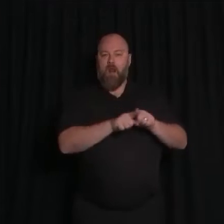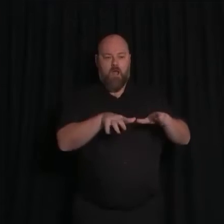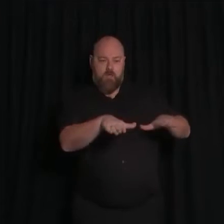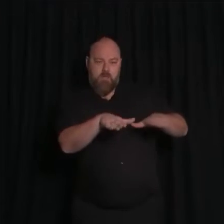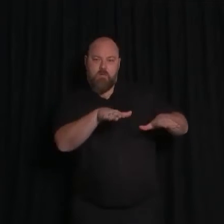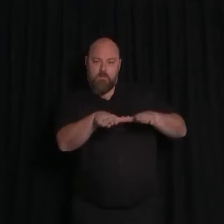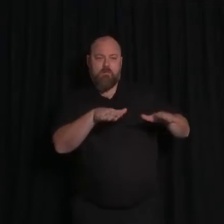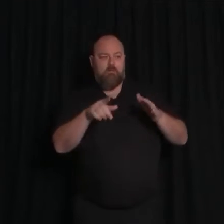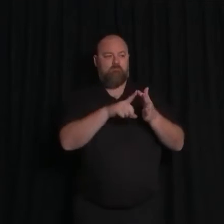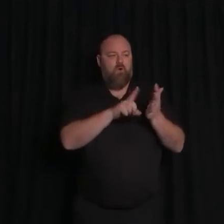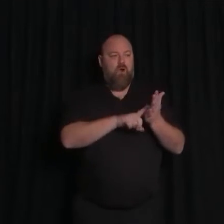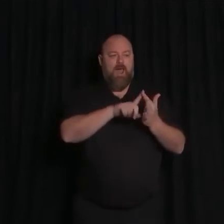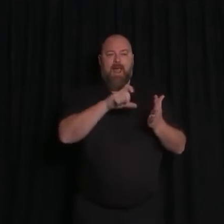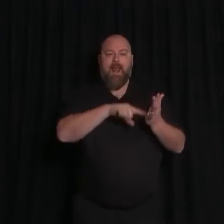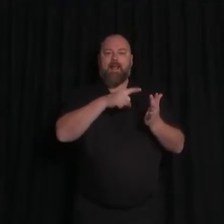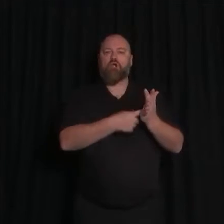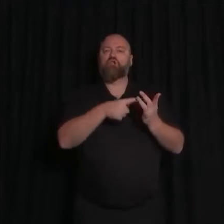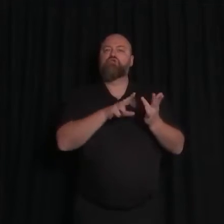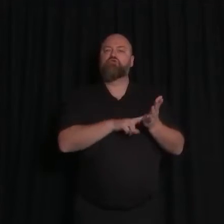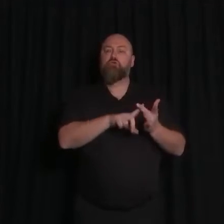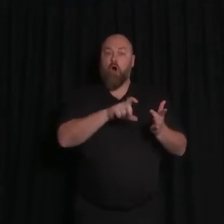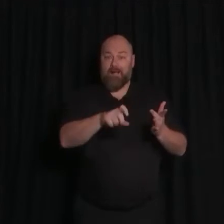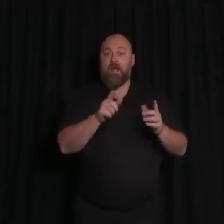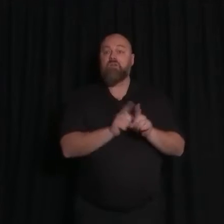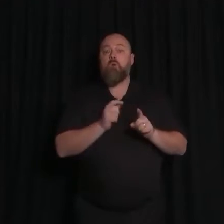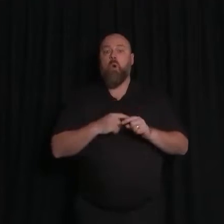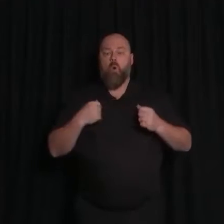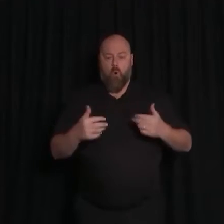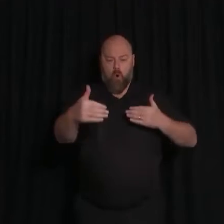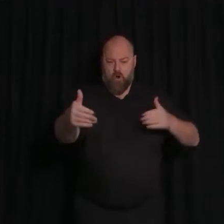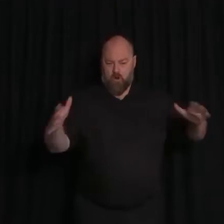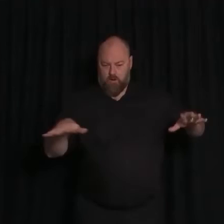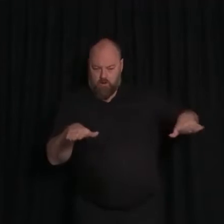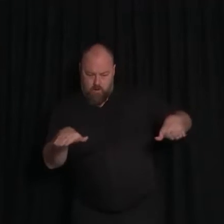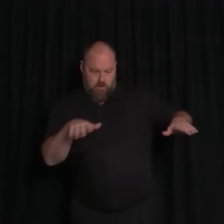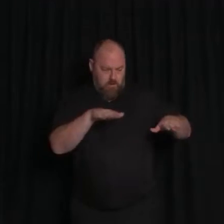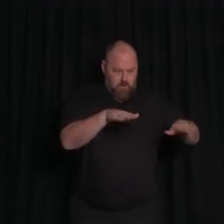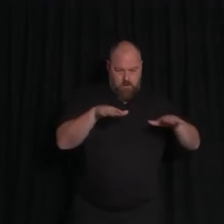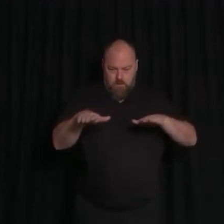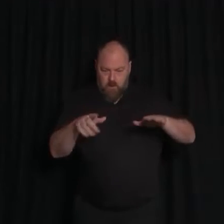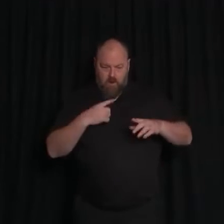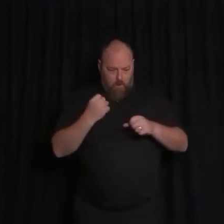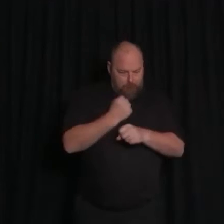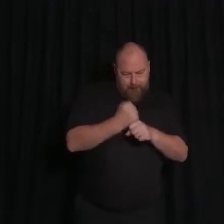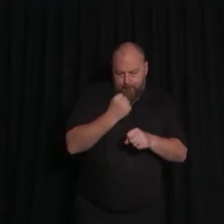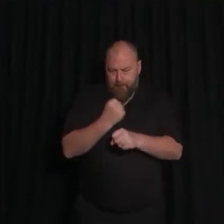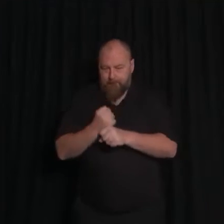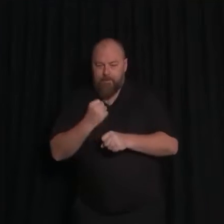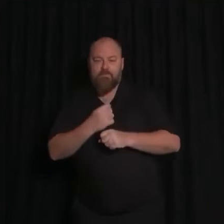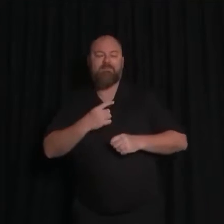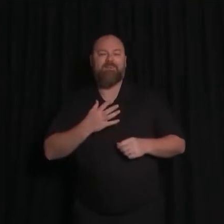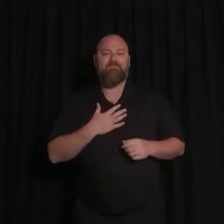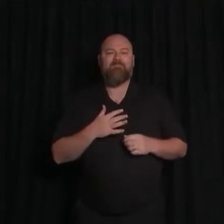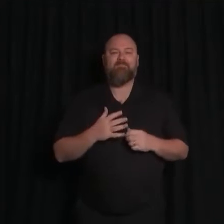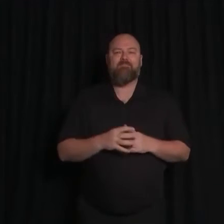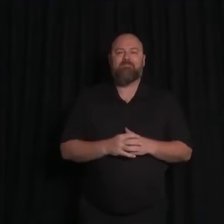a way of producing because it was all in the box, so I could find a way to make it all in the same world. Incredible. So